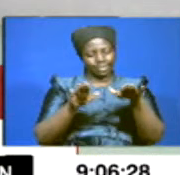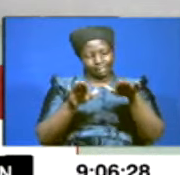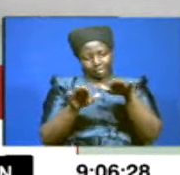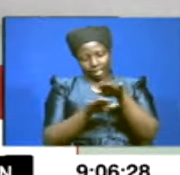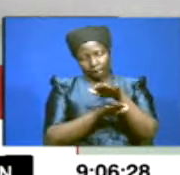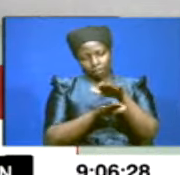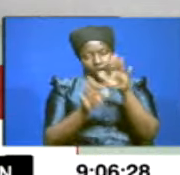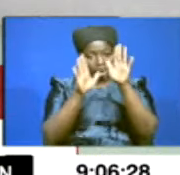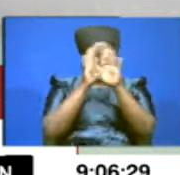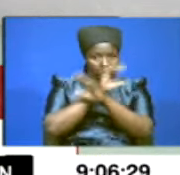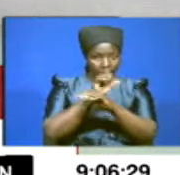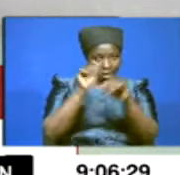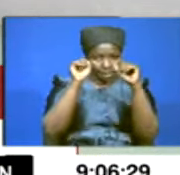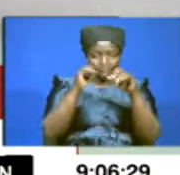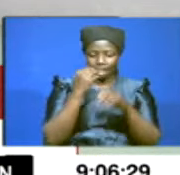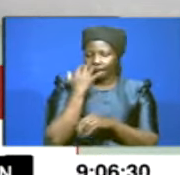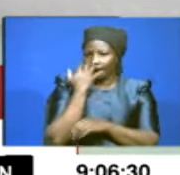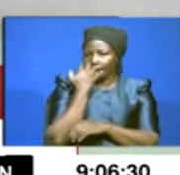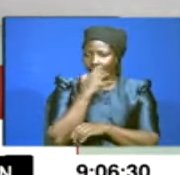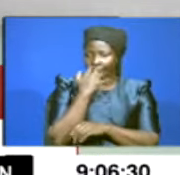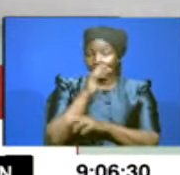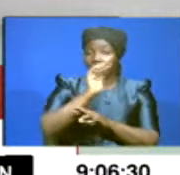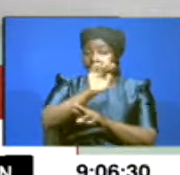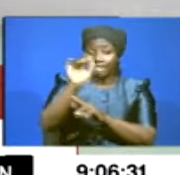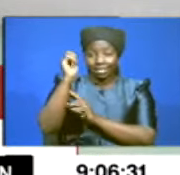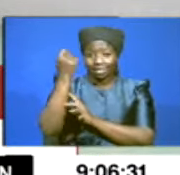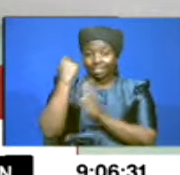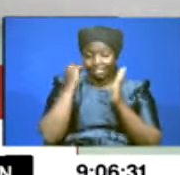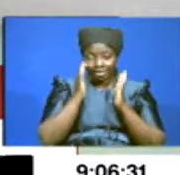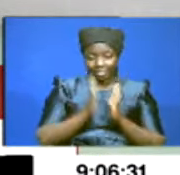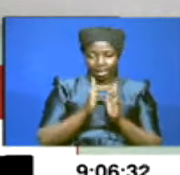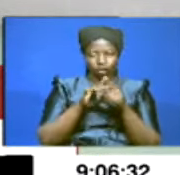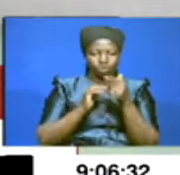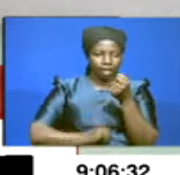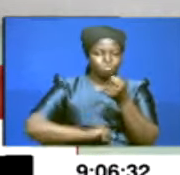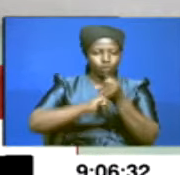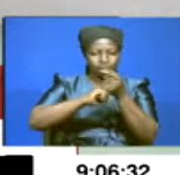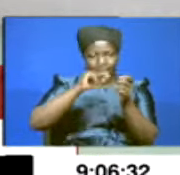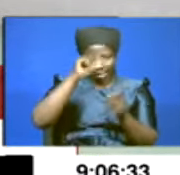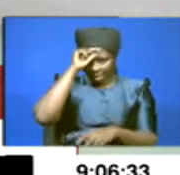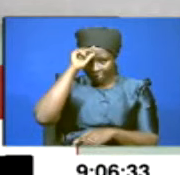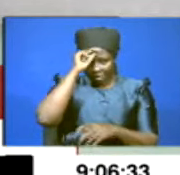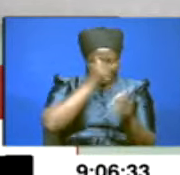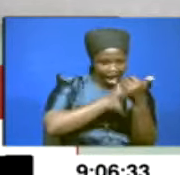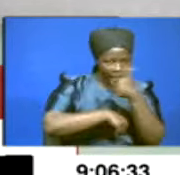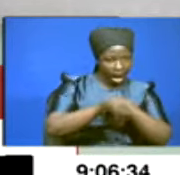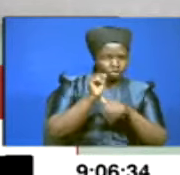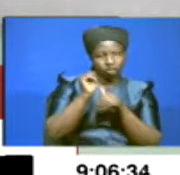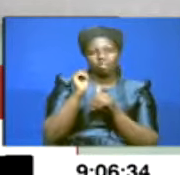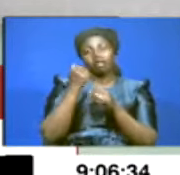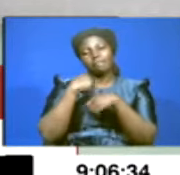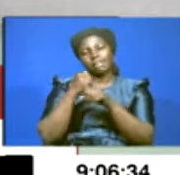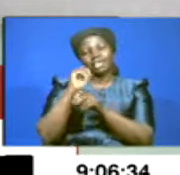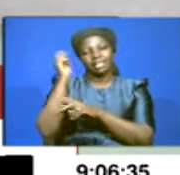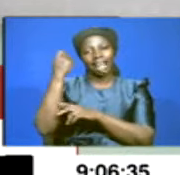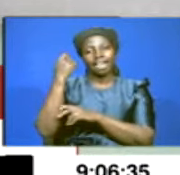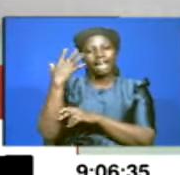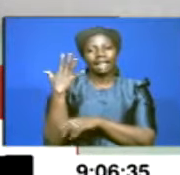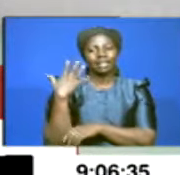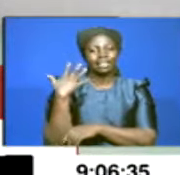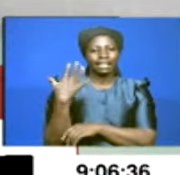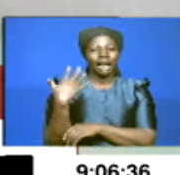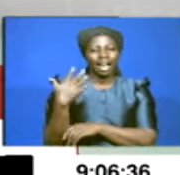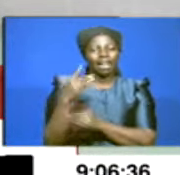Rigathi Gachagua has called on Kenyans to supplement government efforts of greening Kenya to reverse the effects of climate